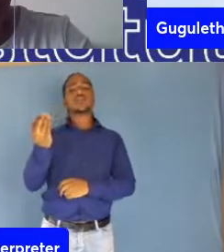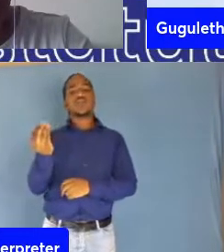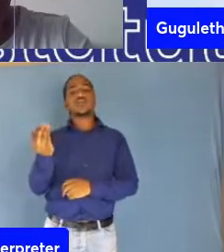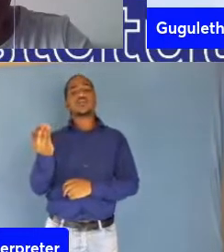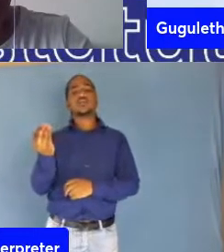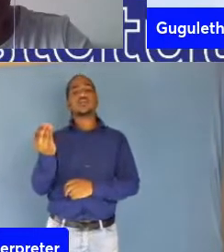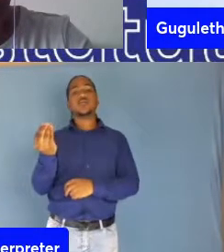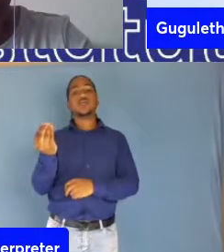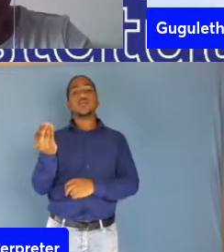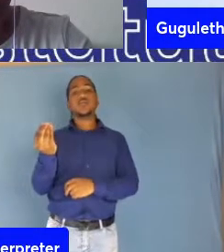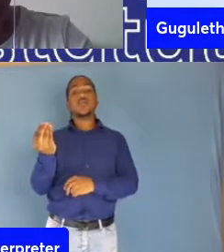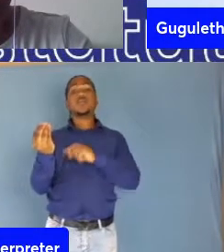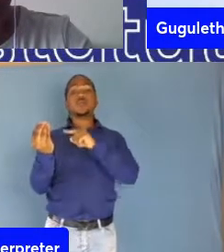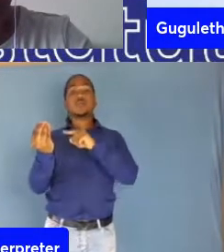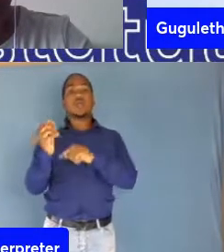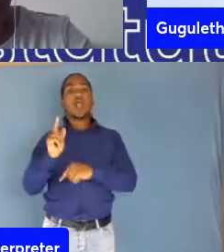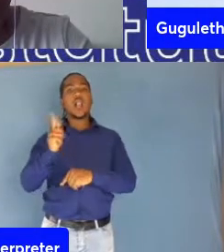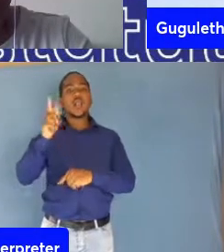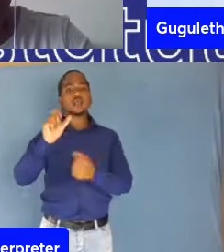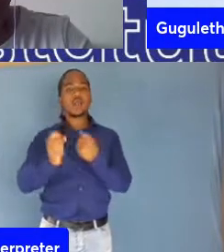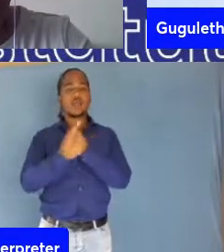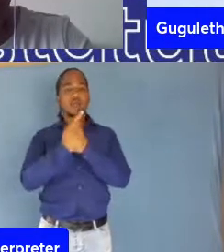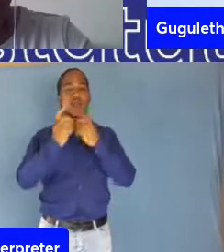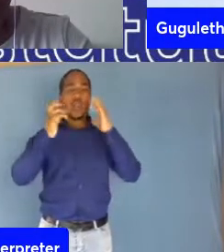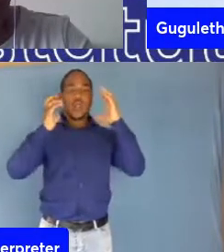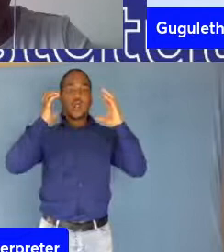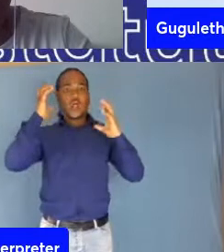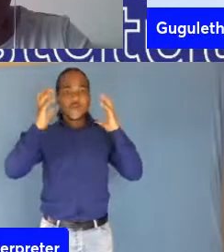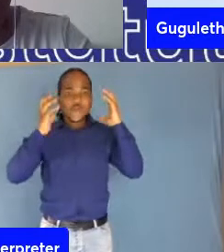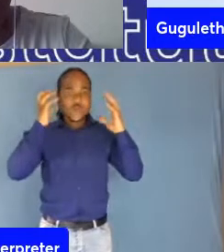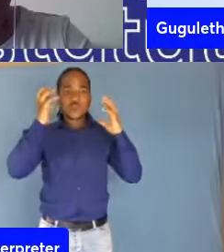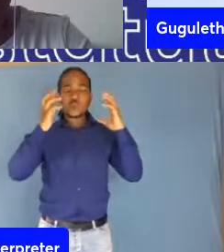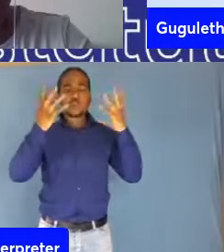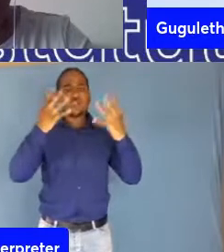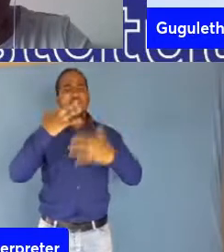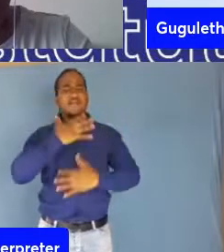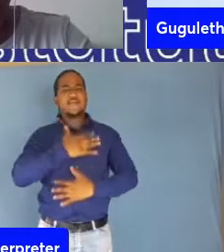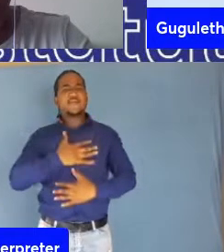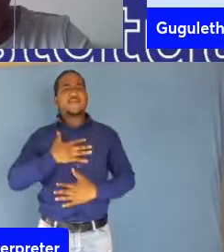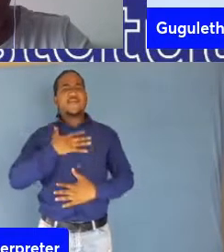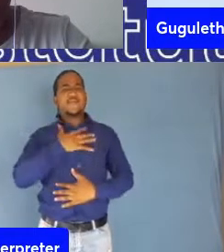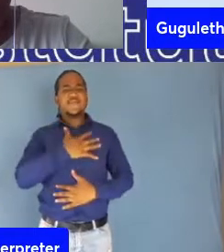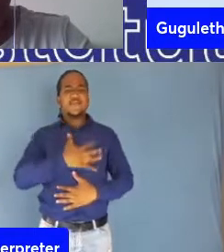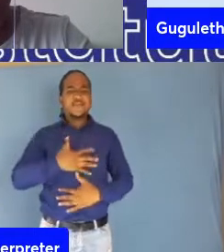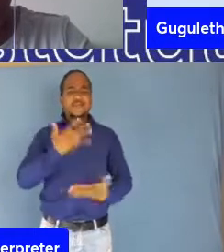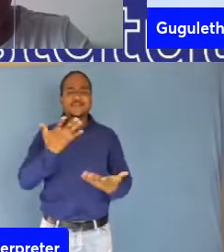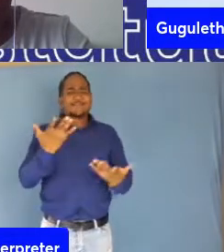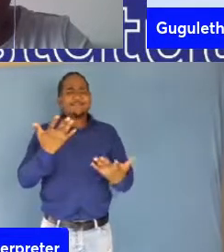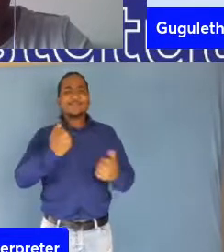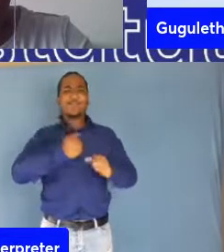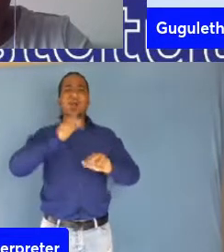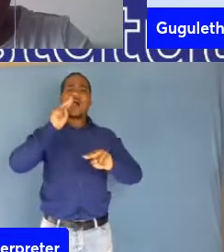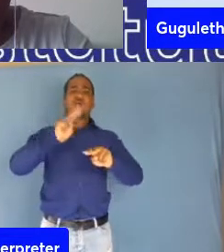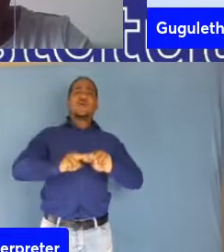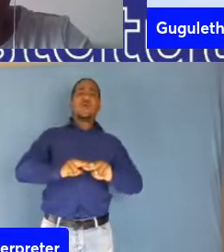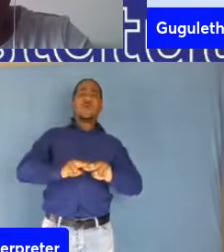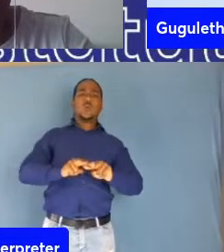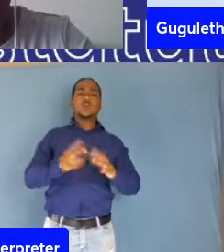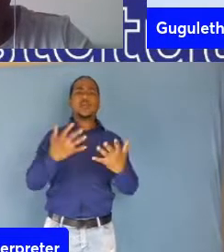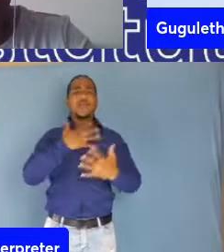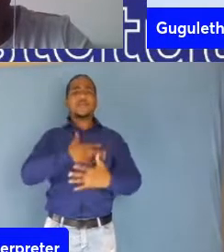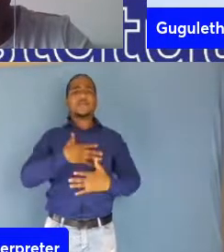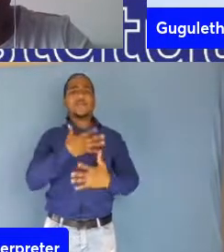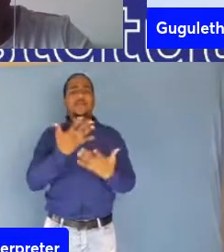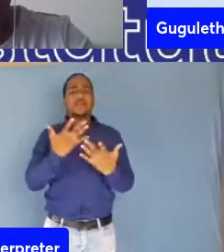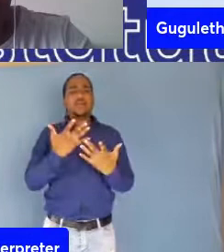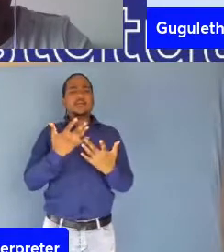going to get confused, who probably is going to feel that, it's my fault, who's going to be feeling violated, even at the